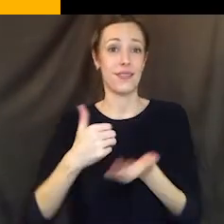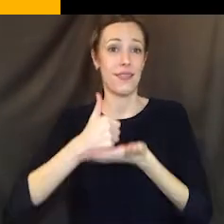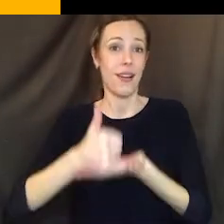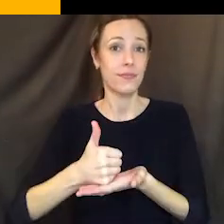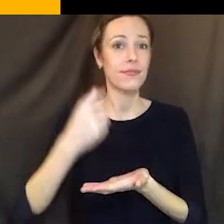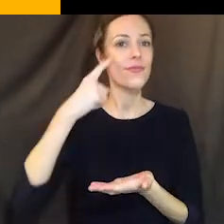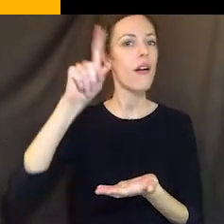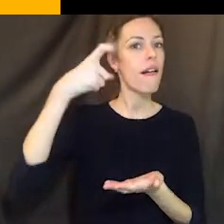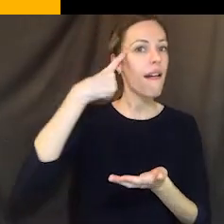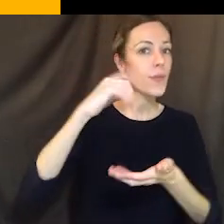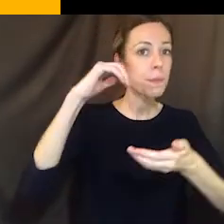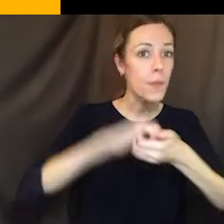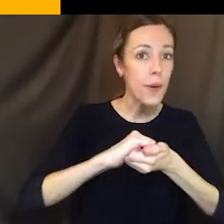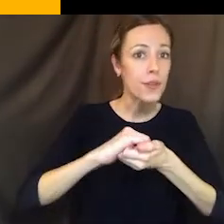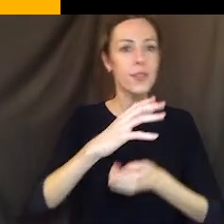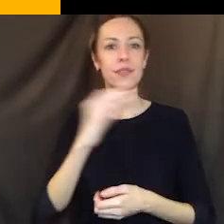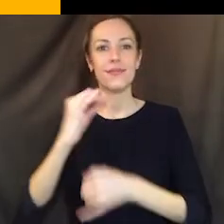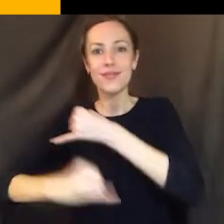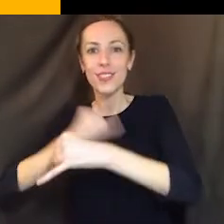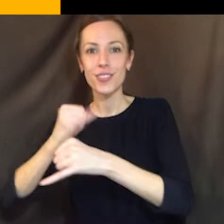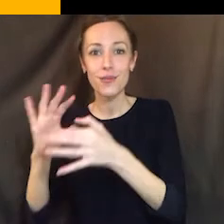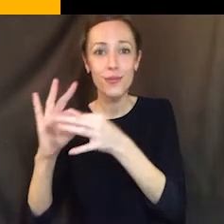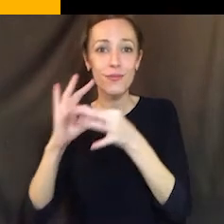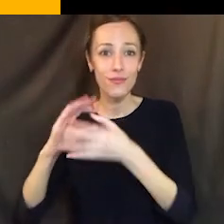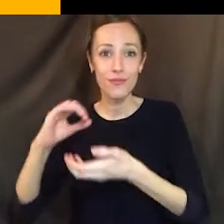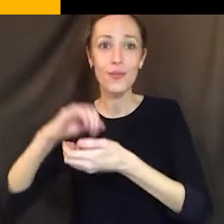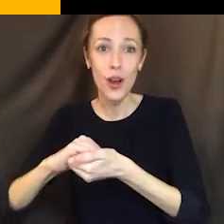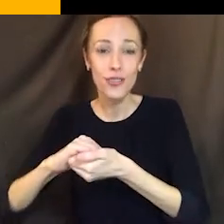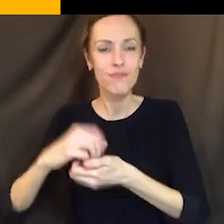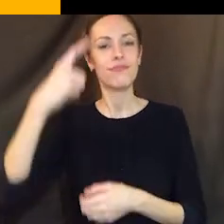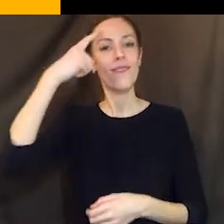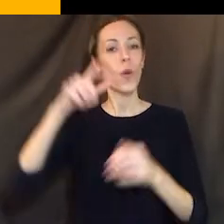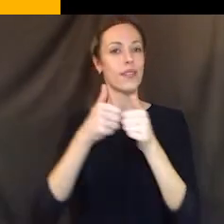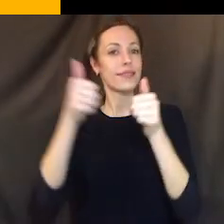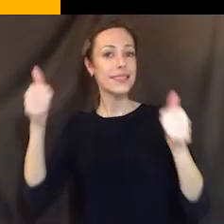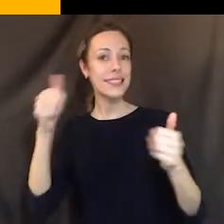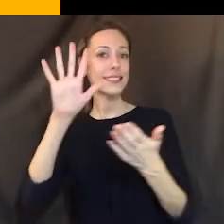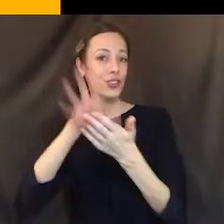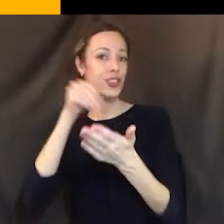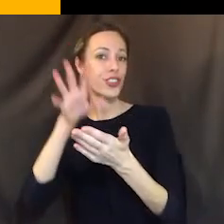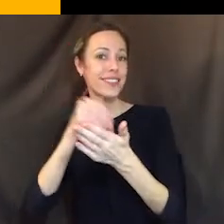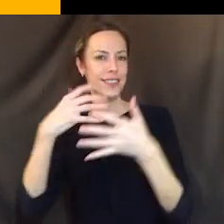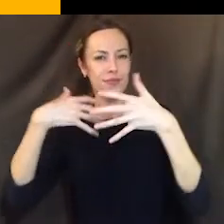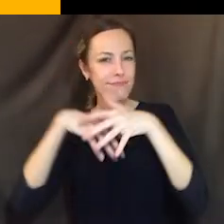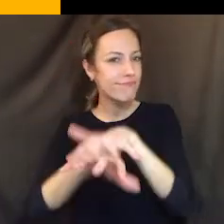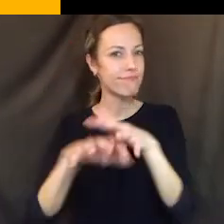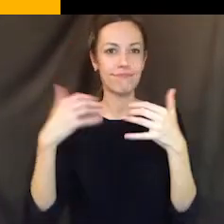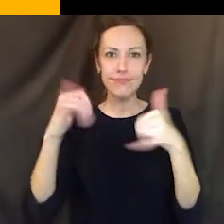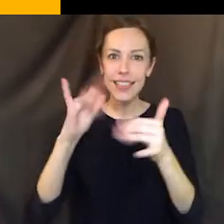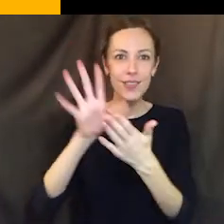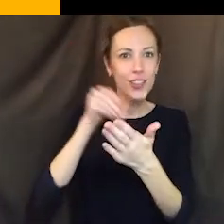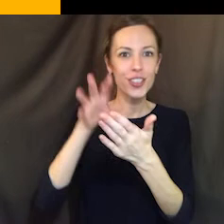international cooperation partners for integrating playful learning into distance learning and by making our Play at Home resource available